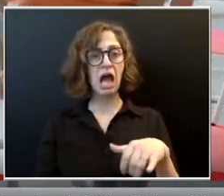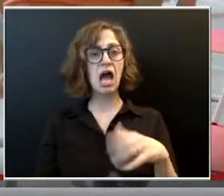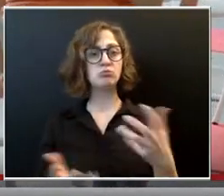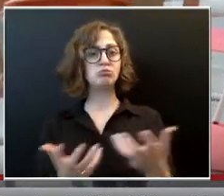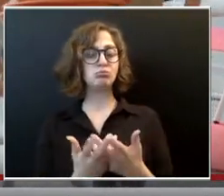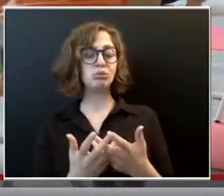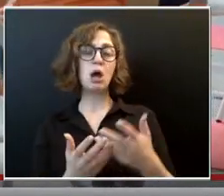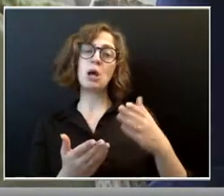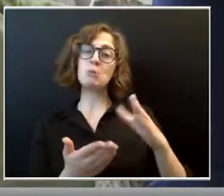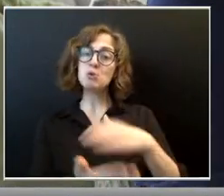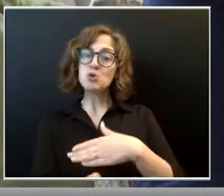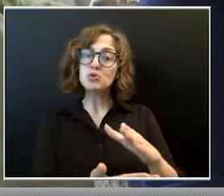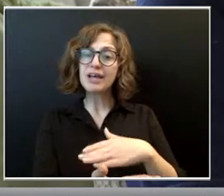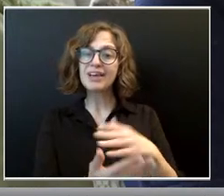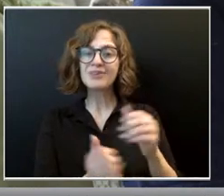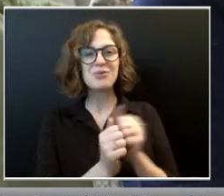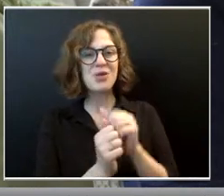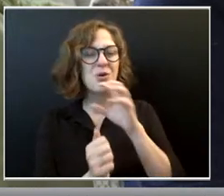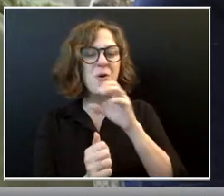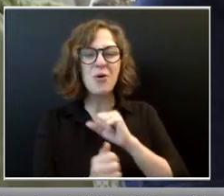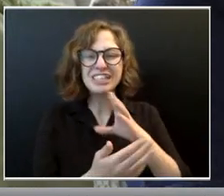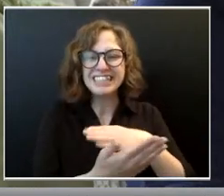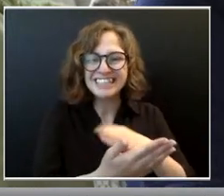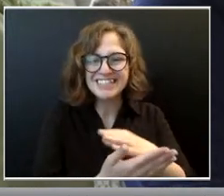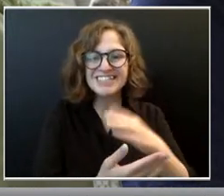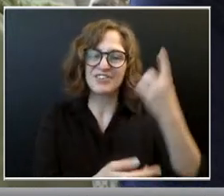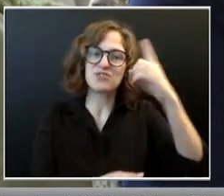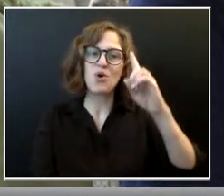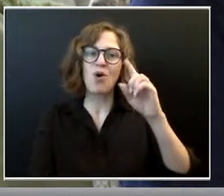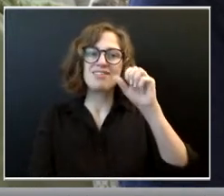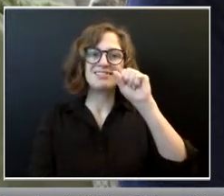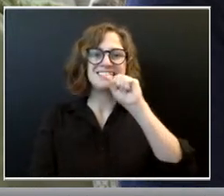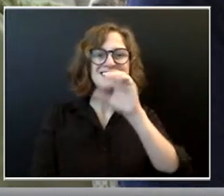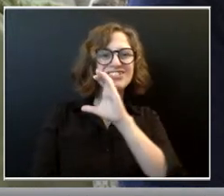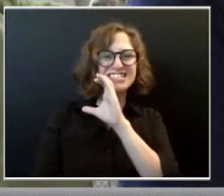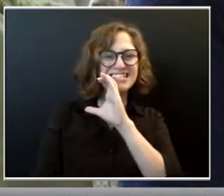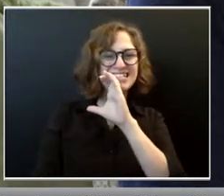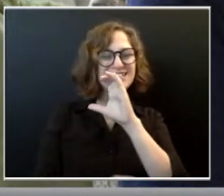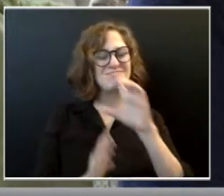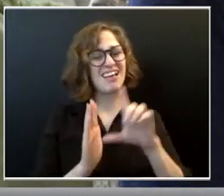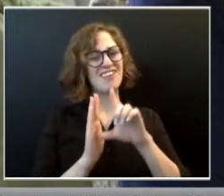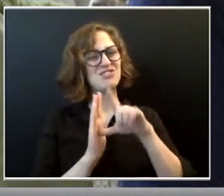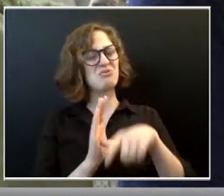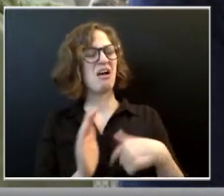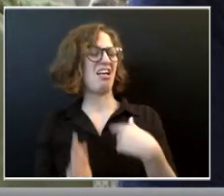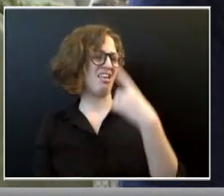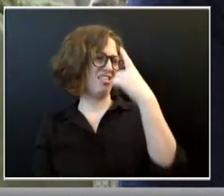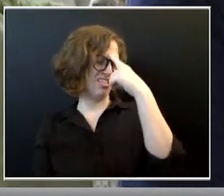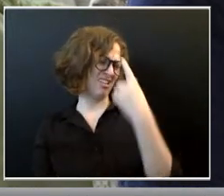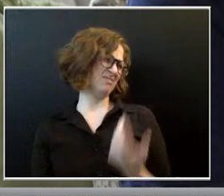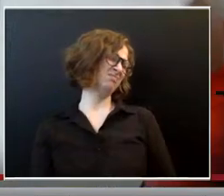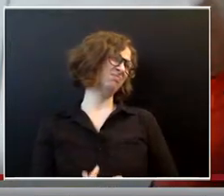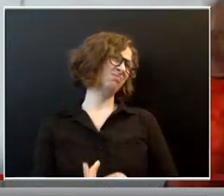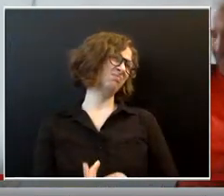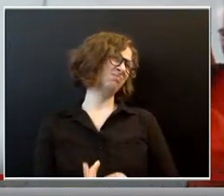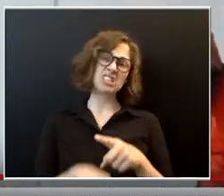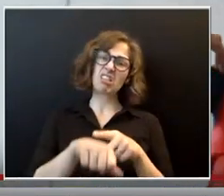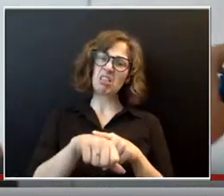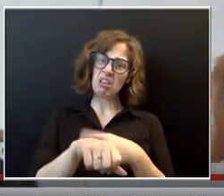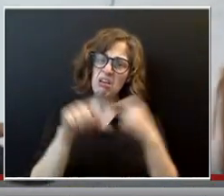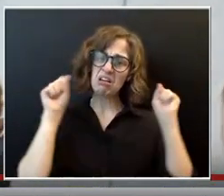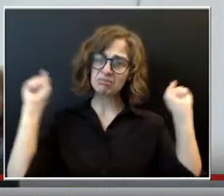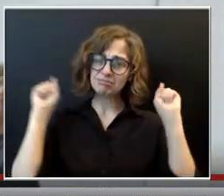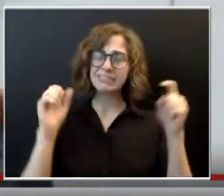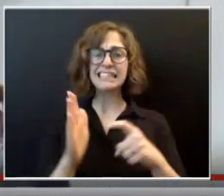seniors. But after a while, I thought, it took, you know, like 35, 40 minutes. Jan knew she